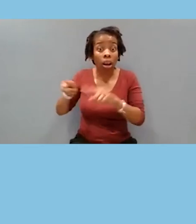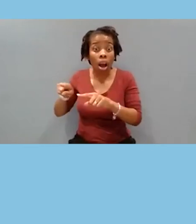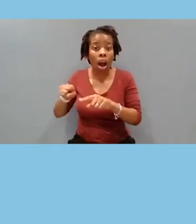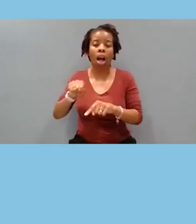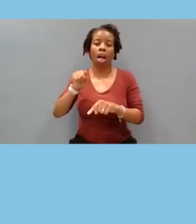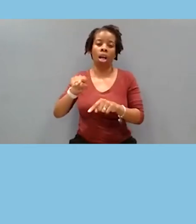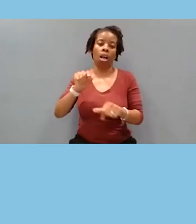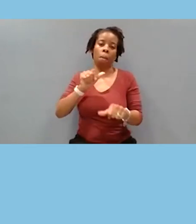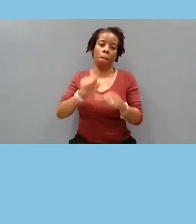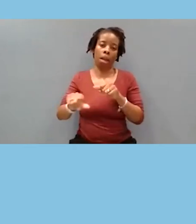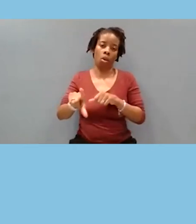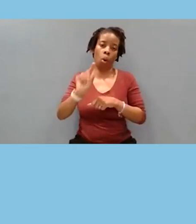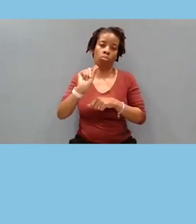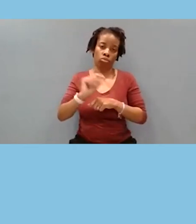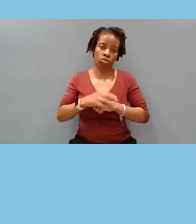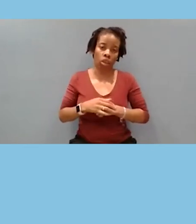obvious solution.